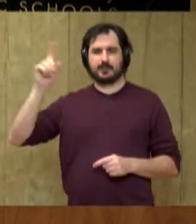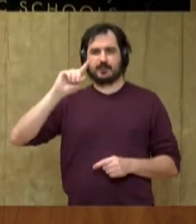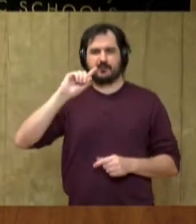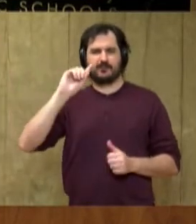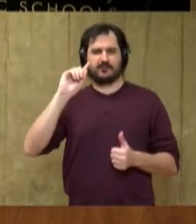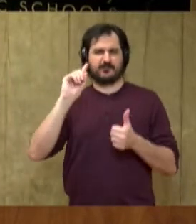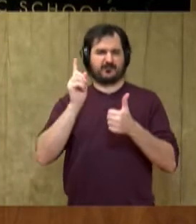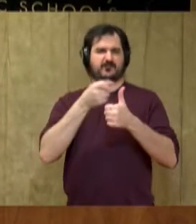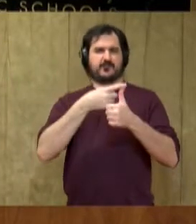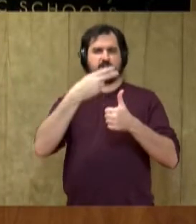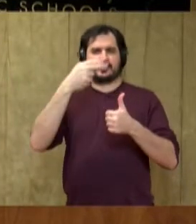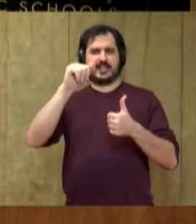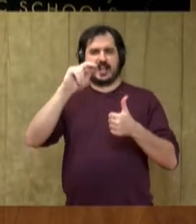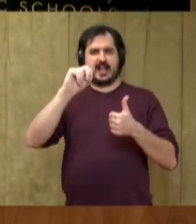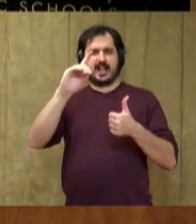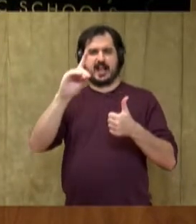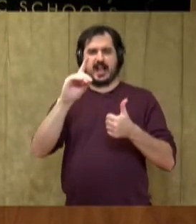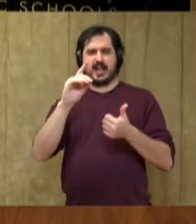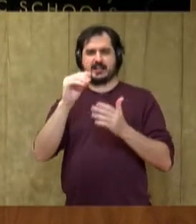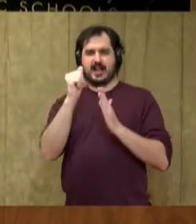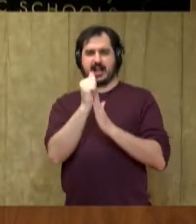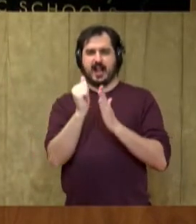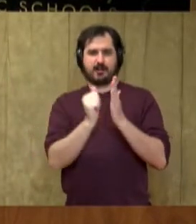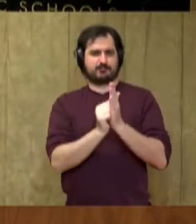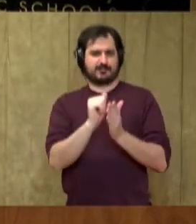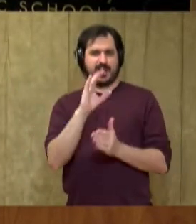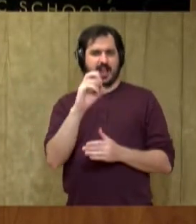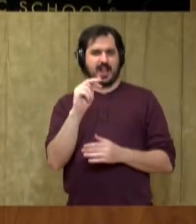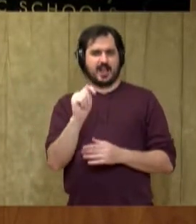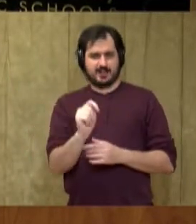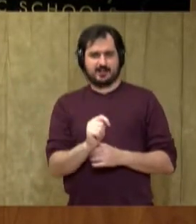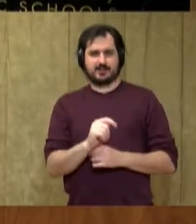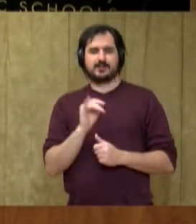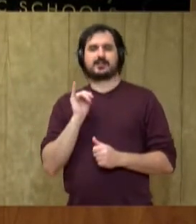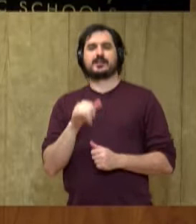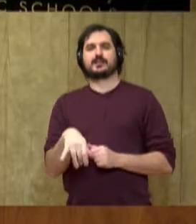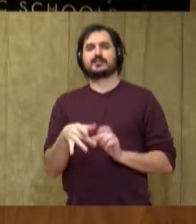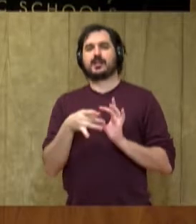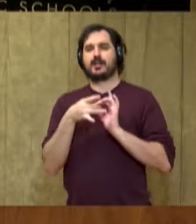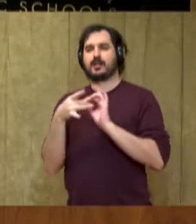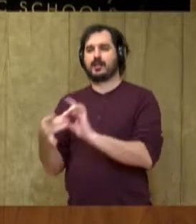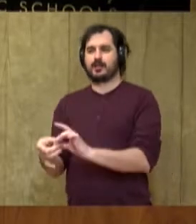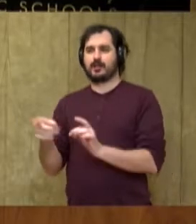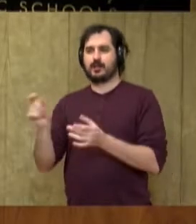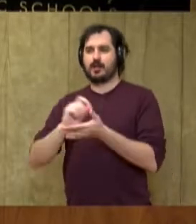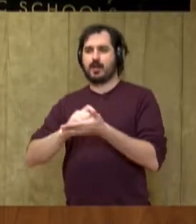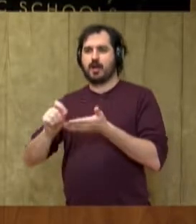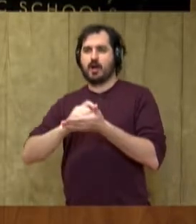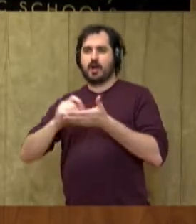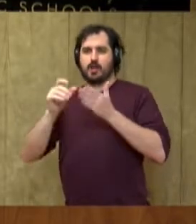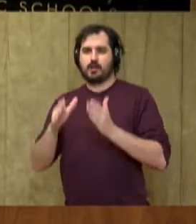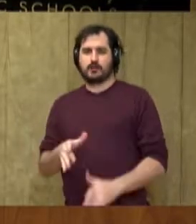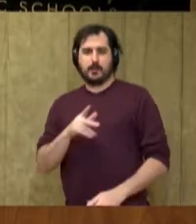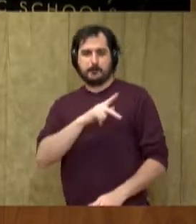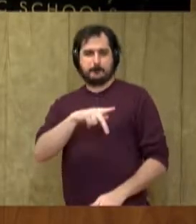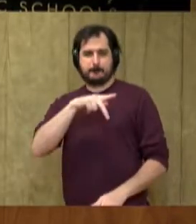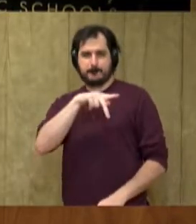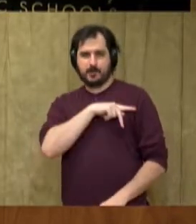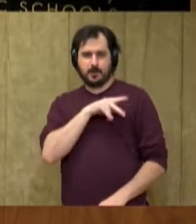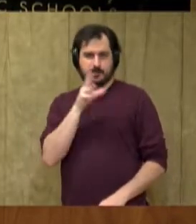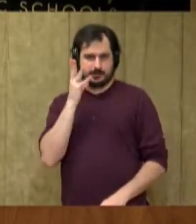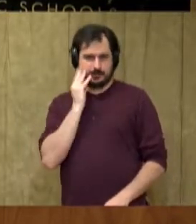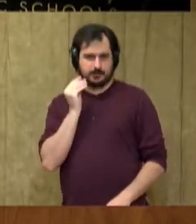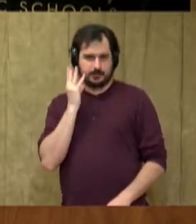account? First-hand account is based on the author's personal experiences. In social studies, we